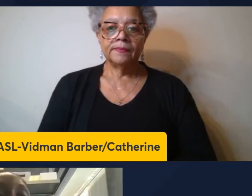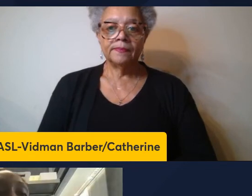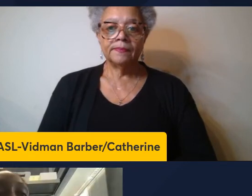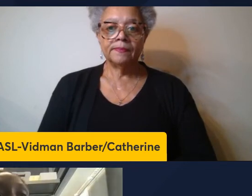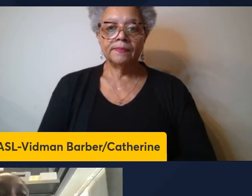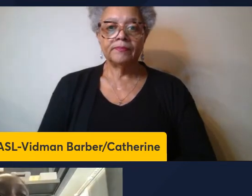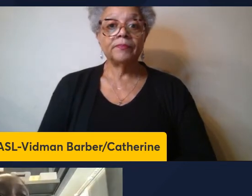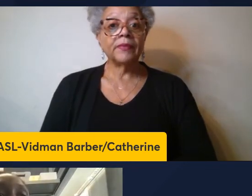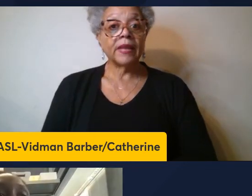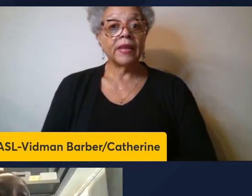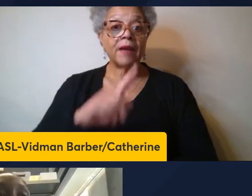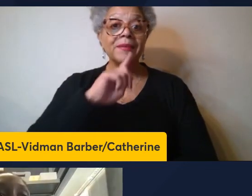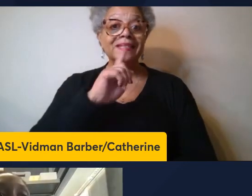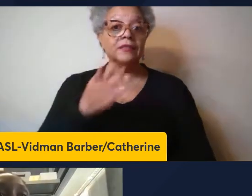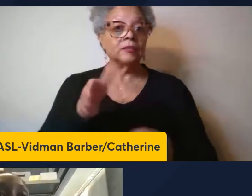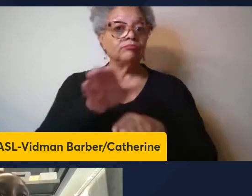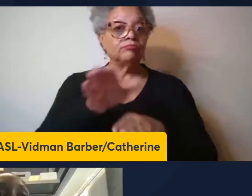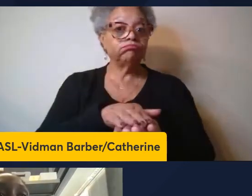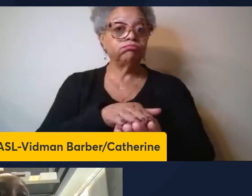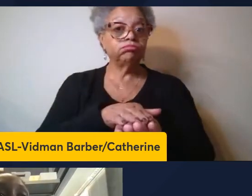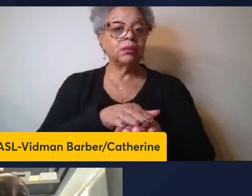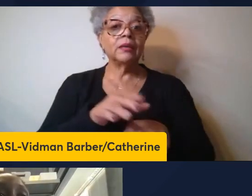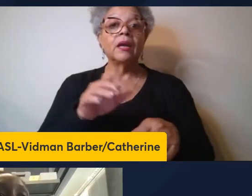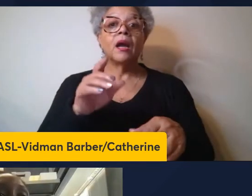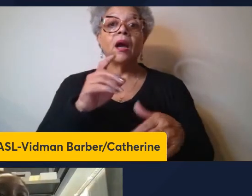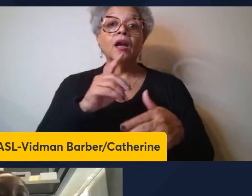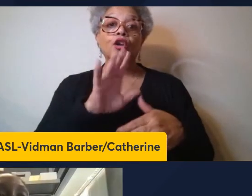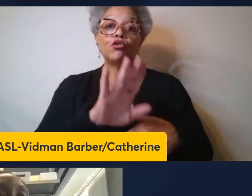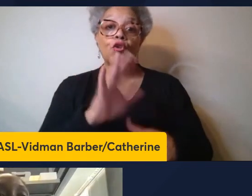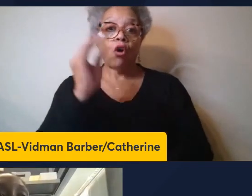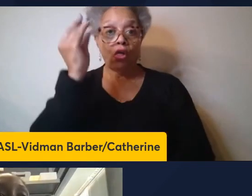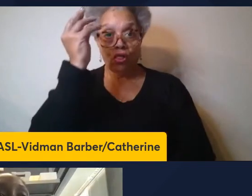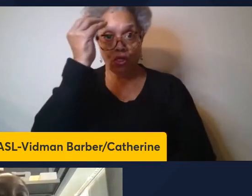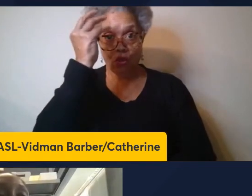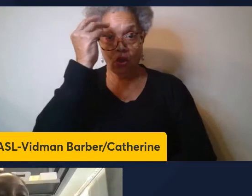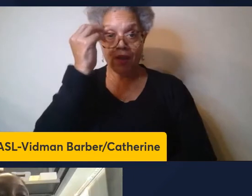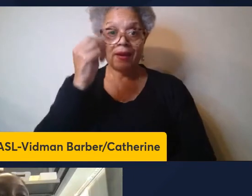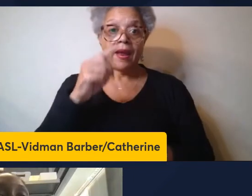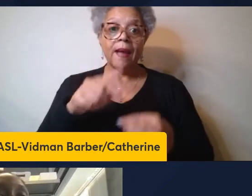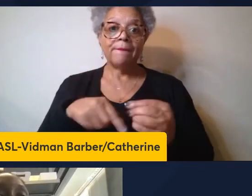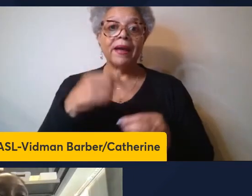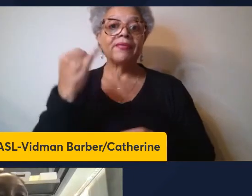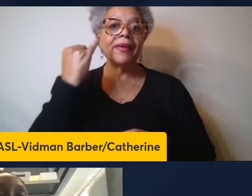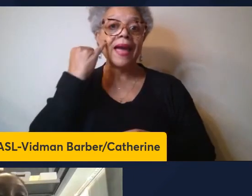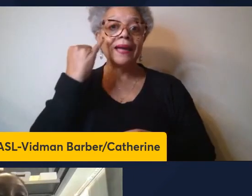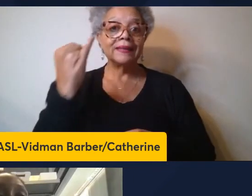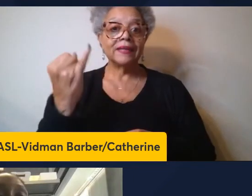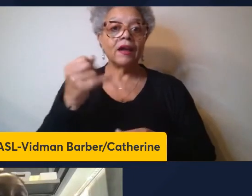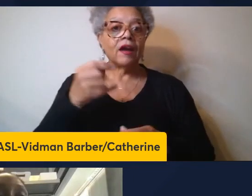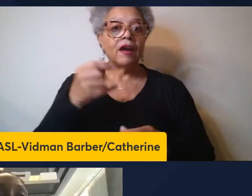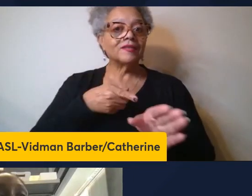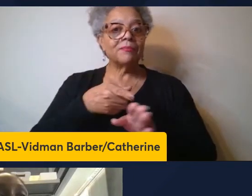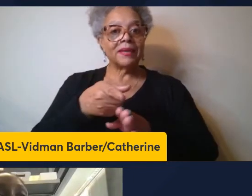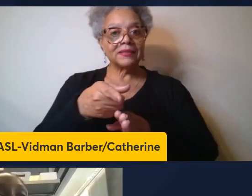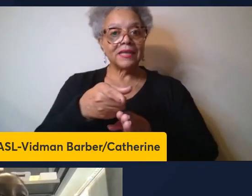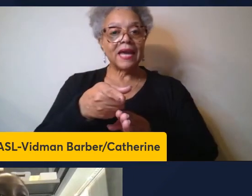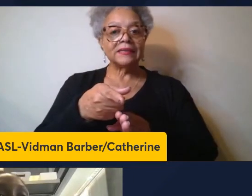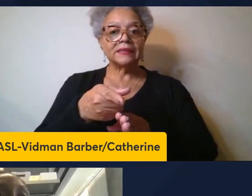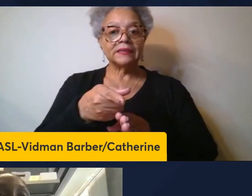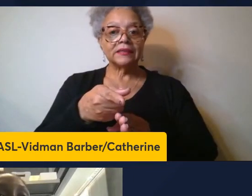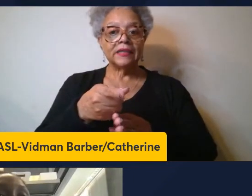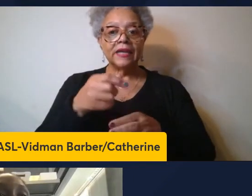I'm actually in piggybacking on your thought about the idea of specializing in